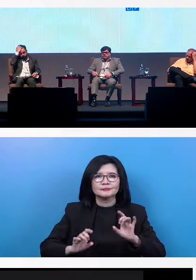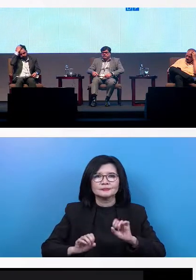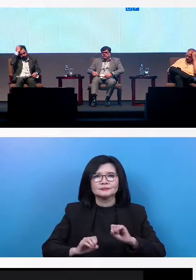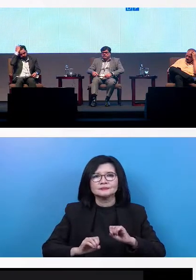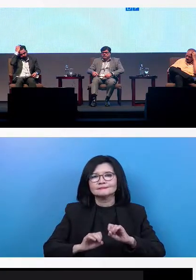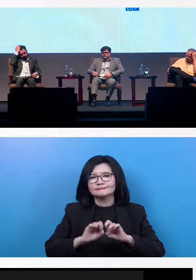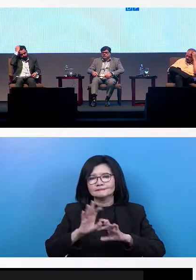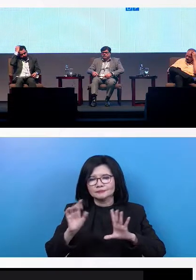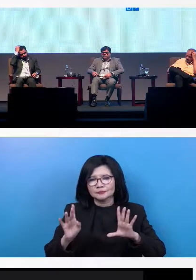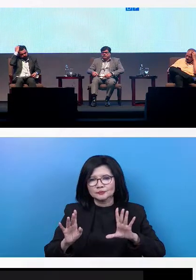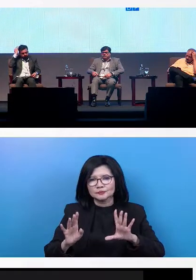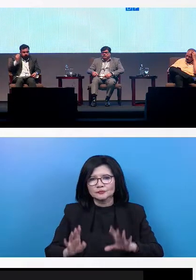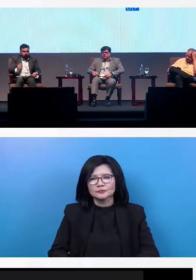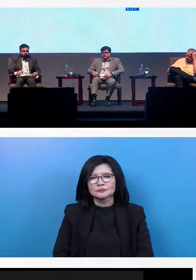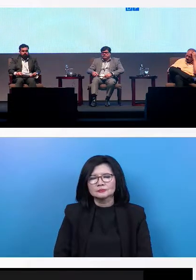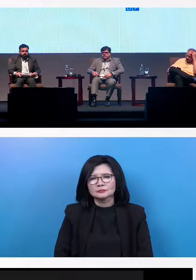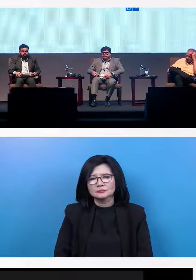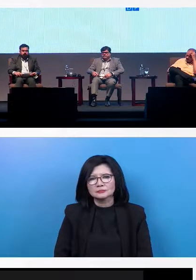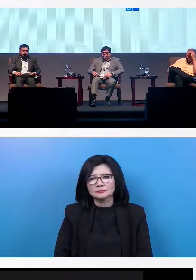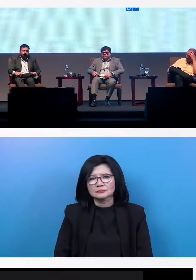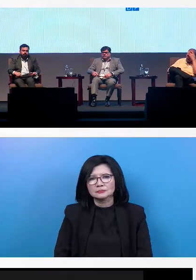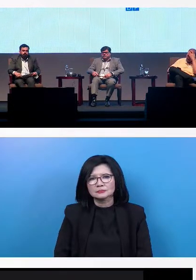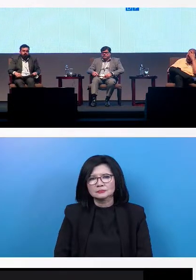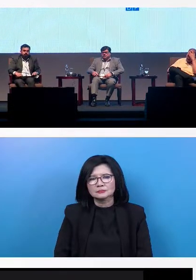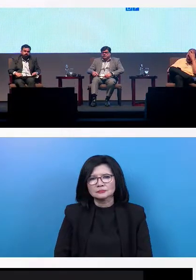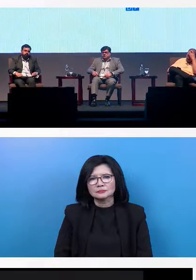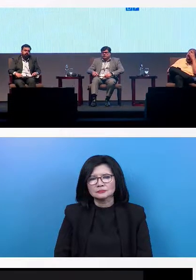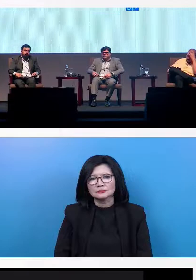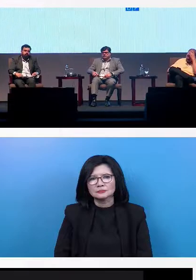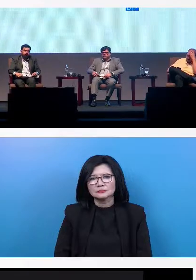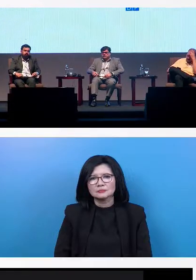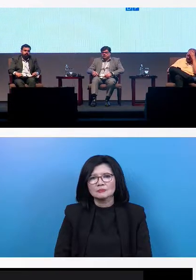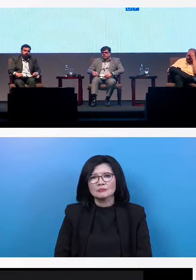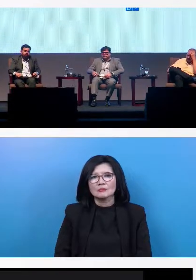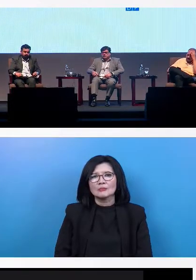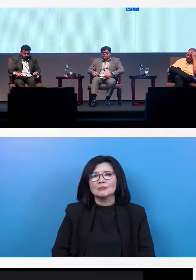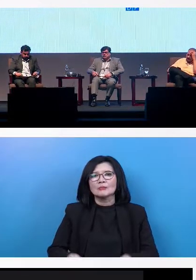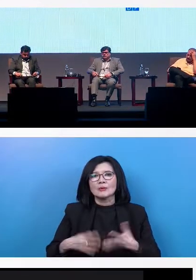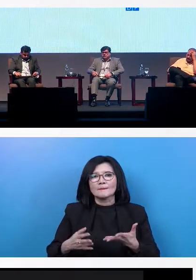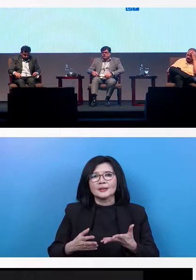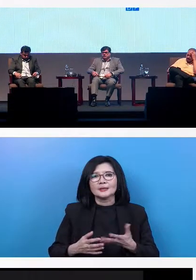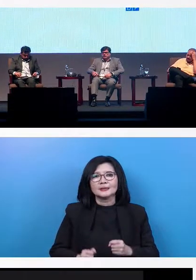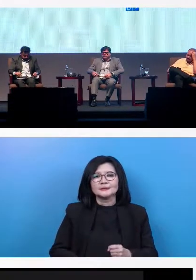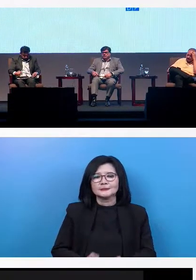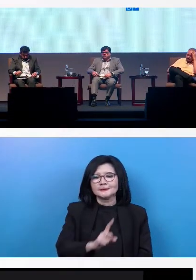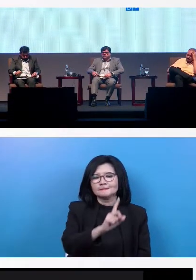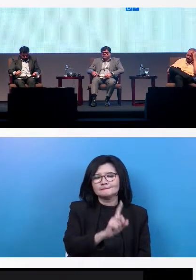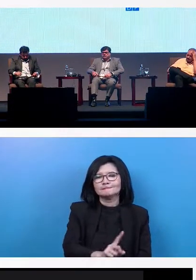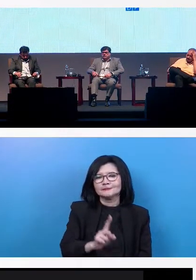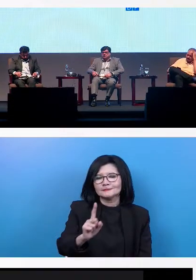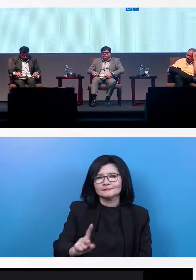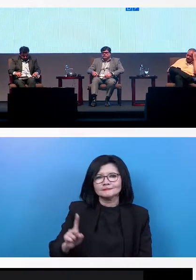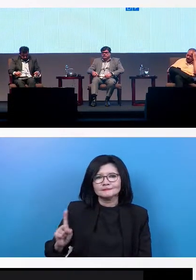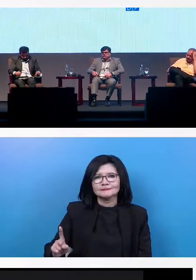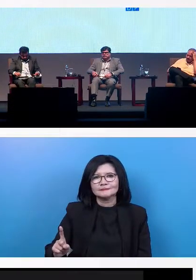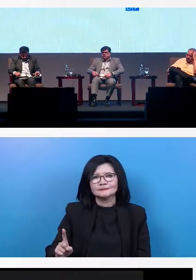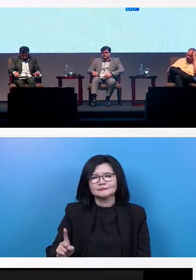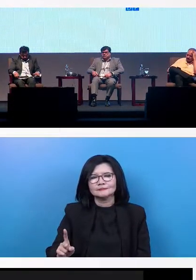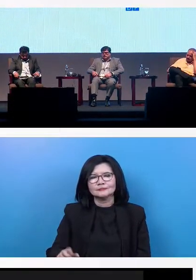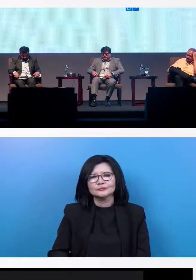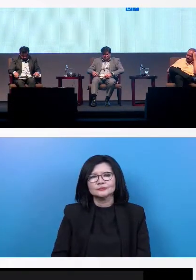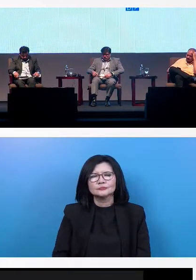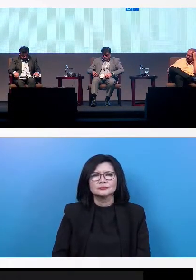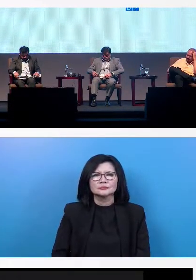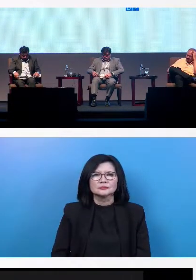this, we're looking to see, is there any individual component? And it could be something like a staple crop,